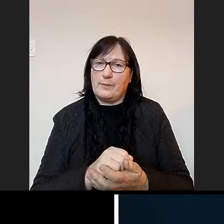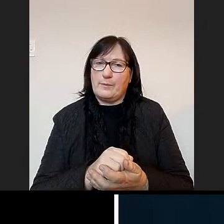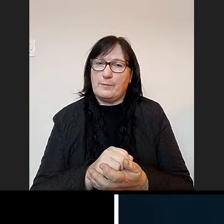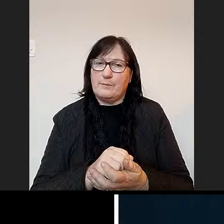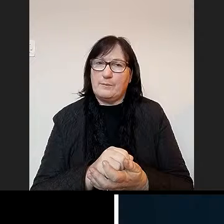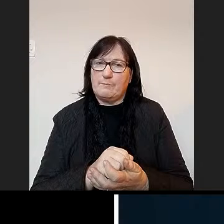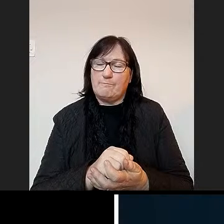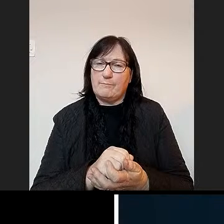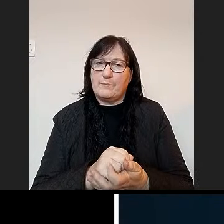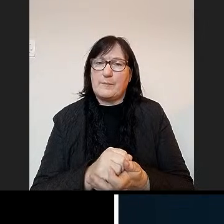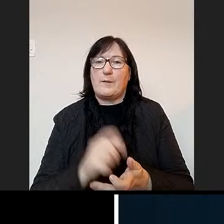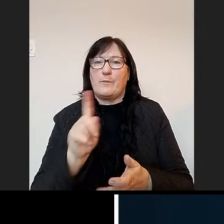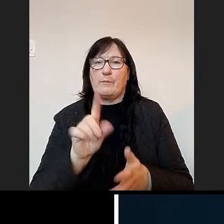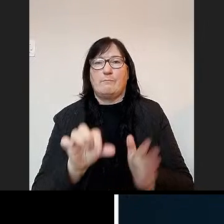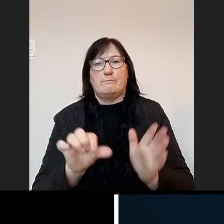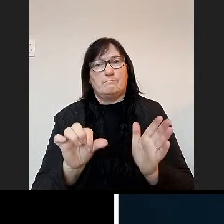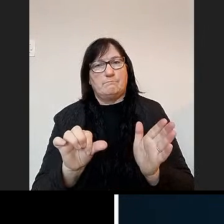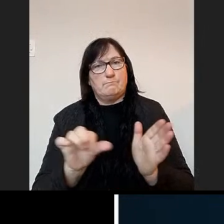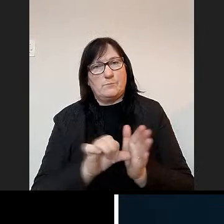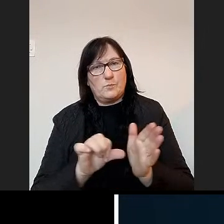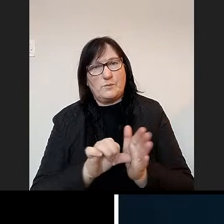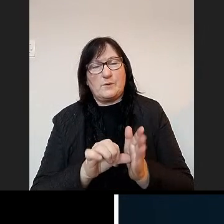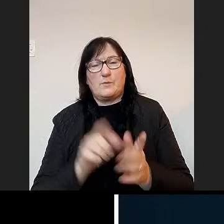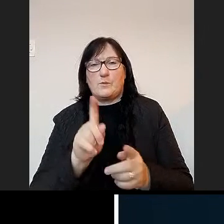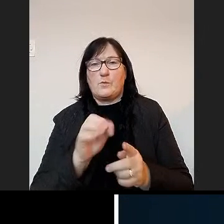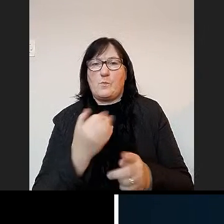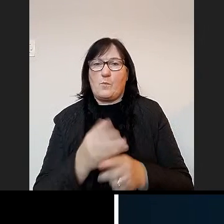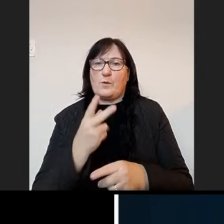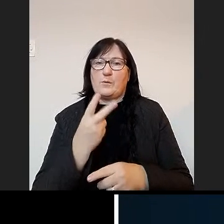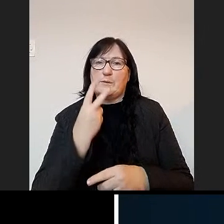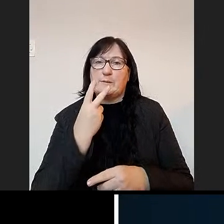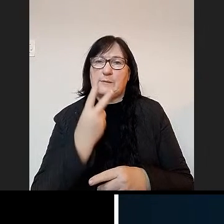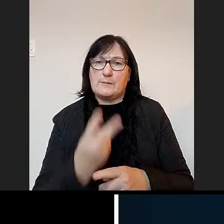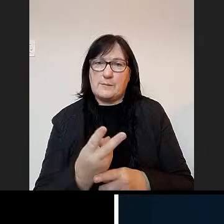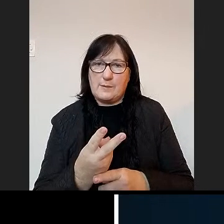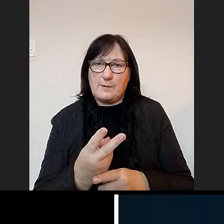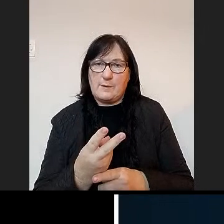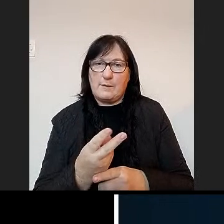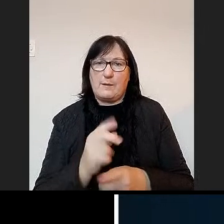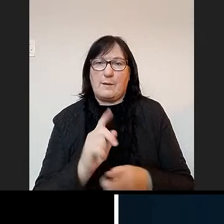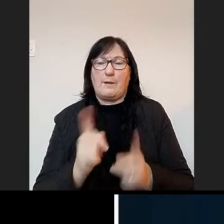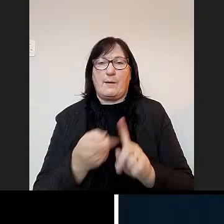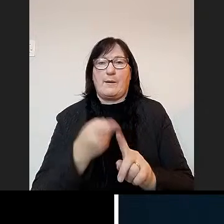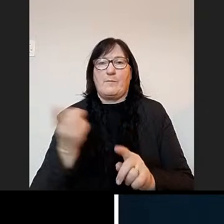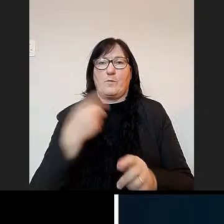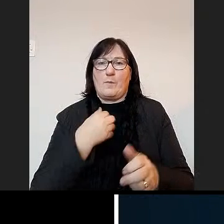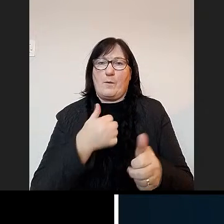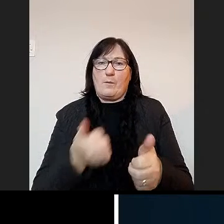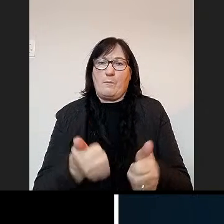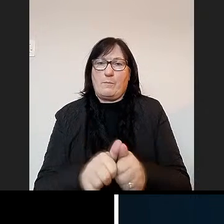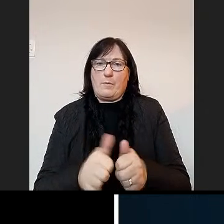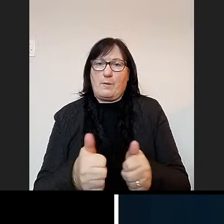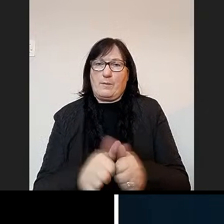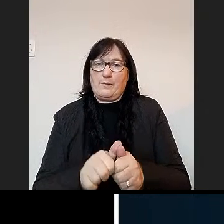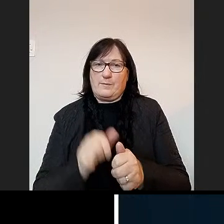pattern comments that you want to see coming from our partners this evening?